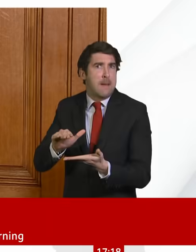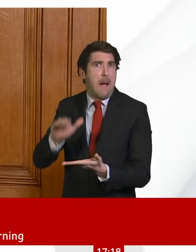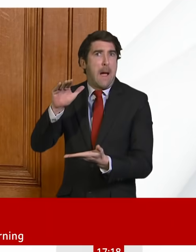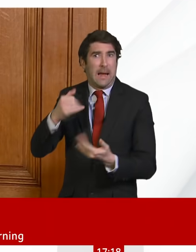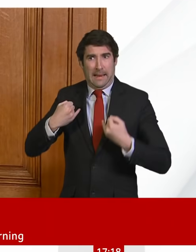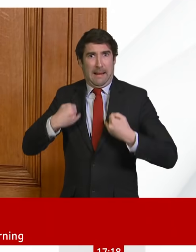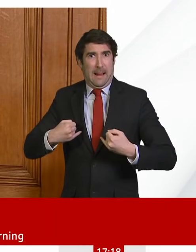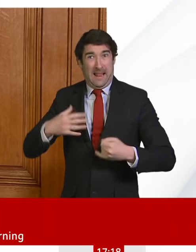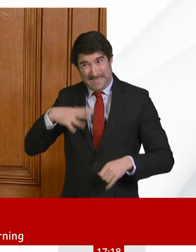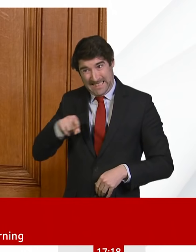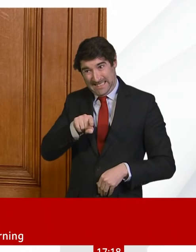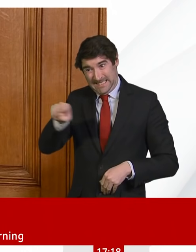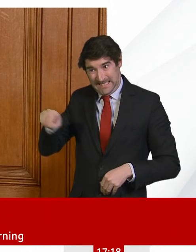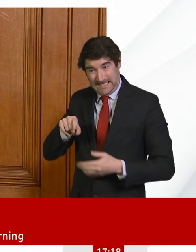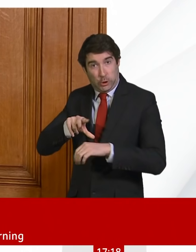coming weeks.